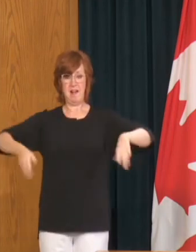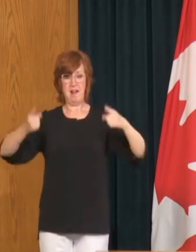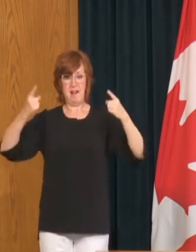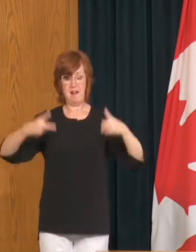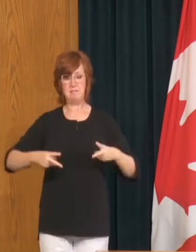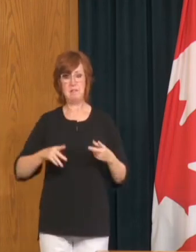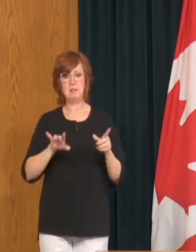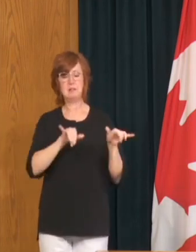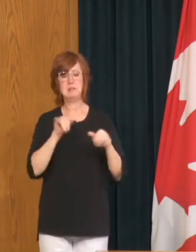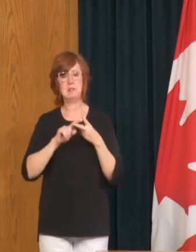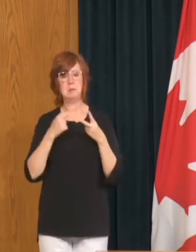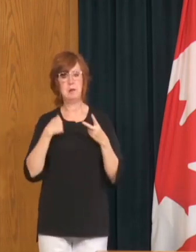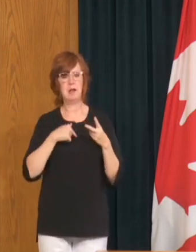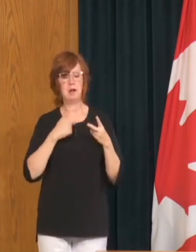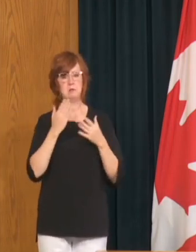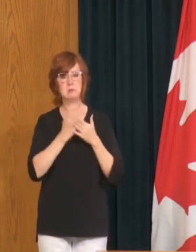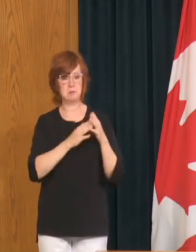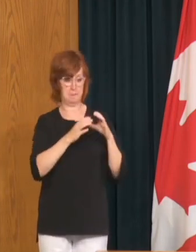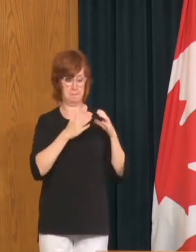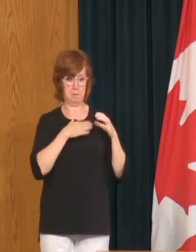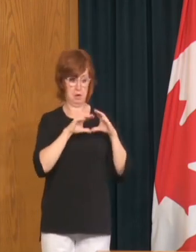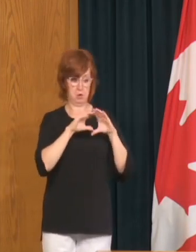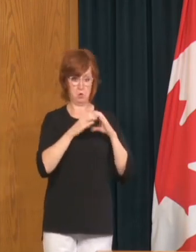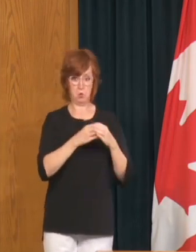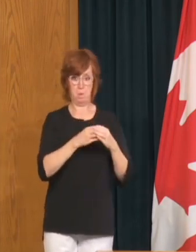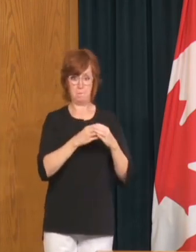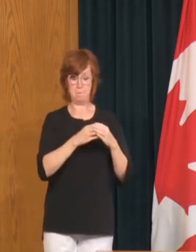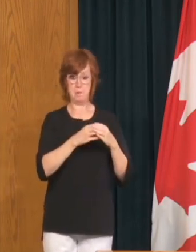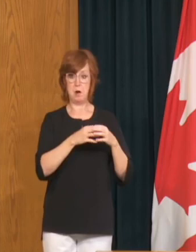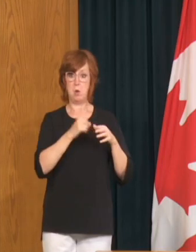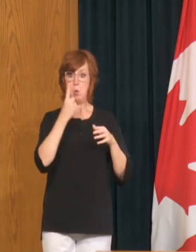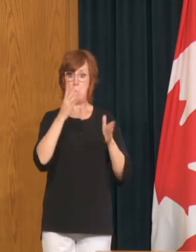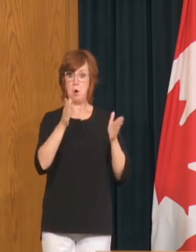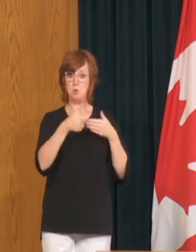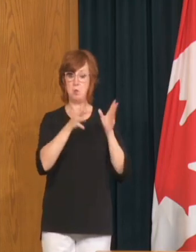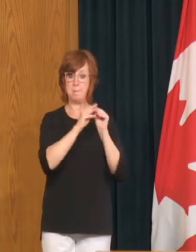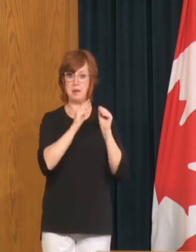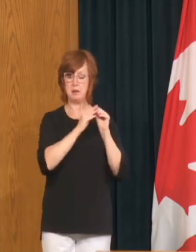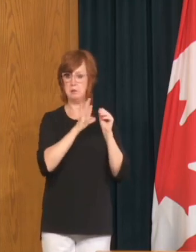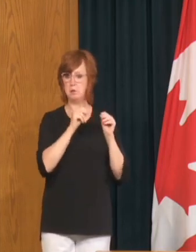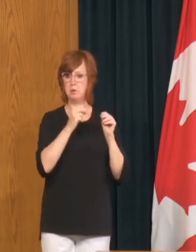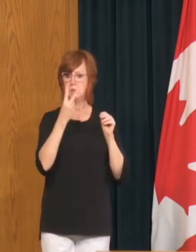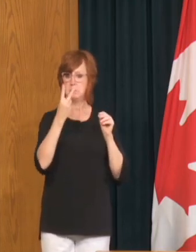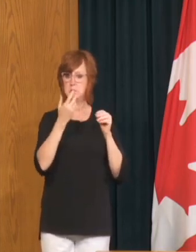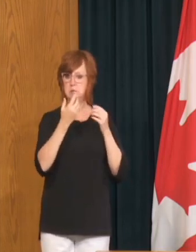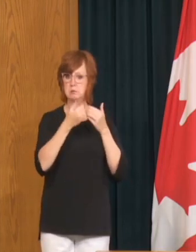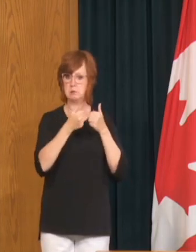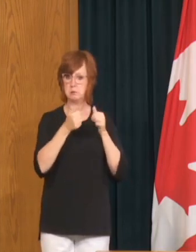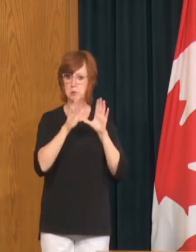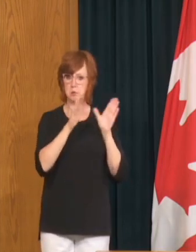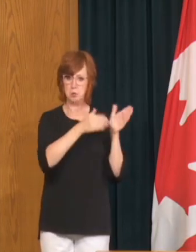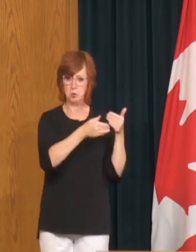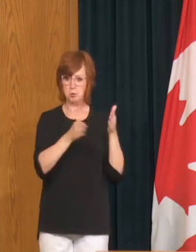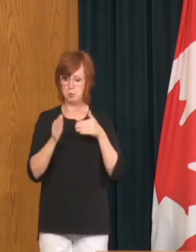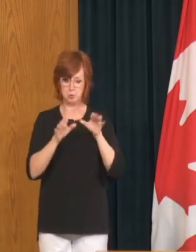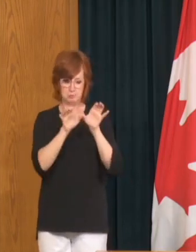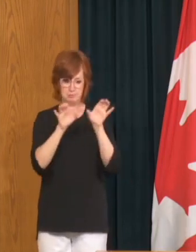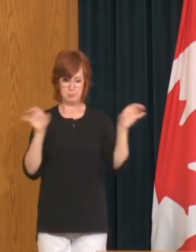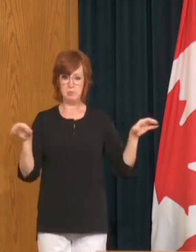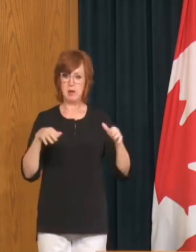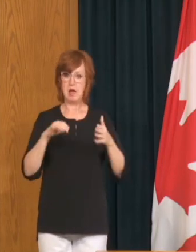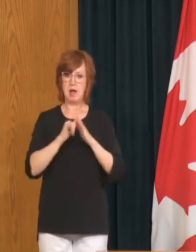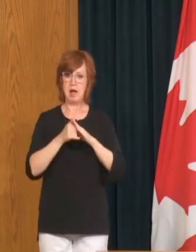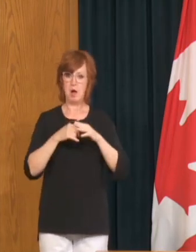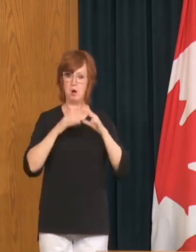and then we video conferenced, and it's staying in touch, but it's most certainly doing it differently, and it's just not the